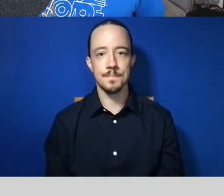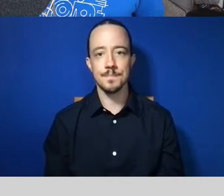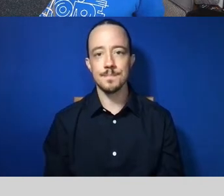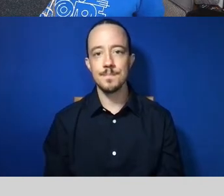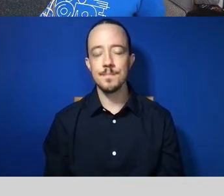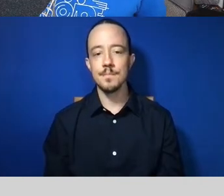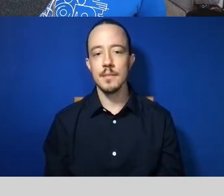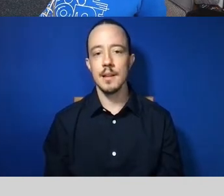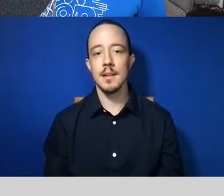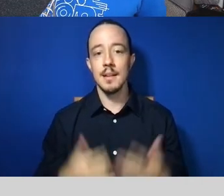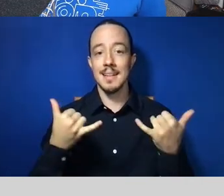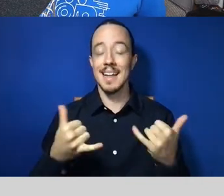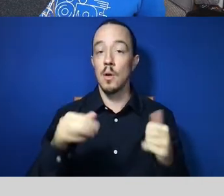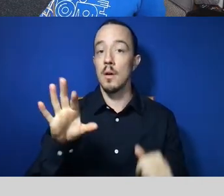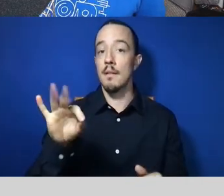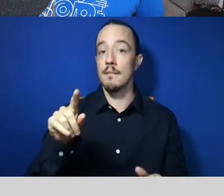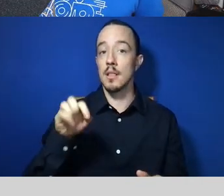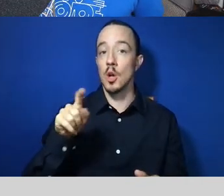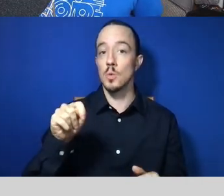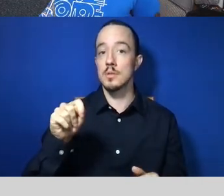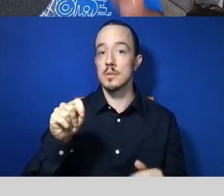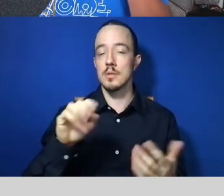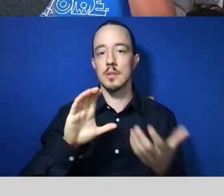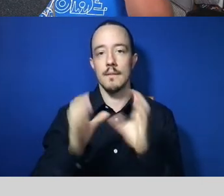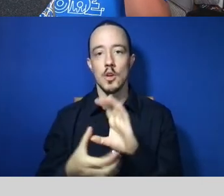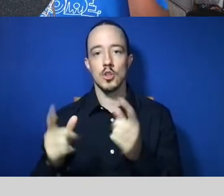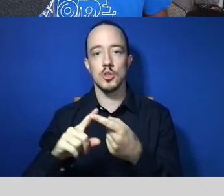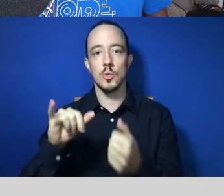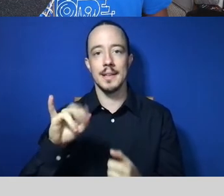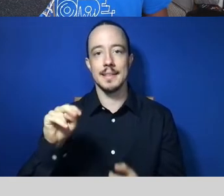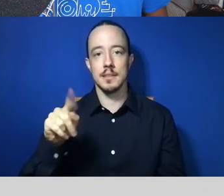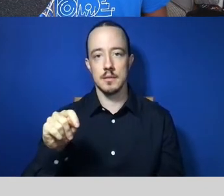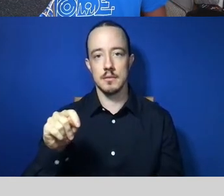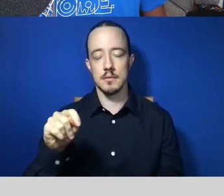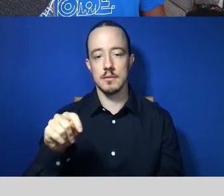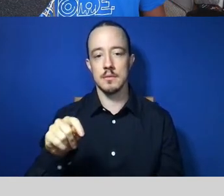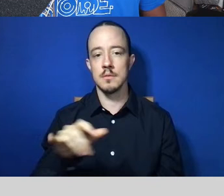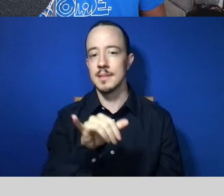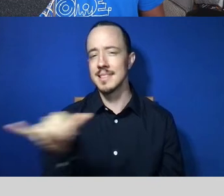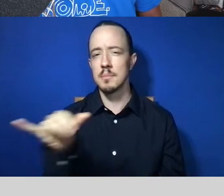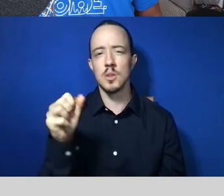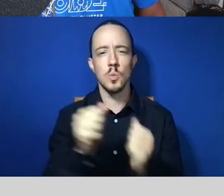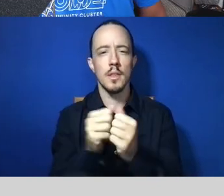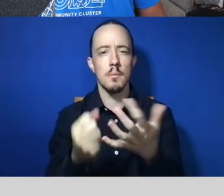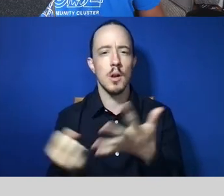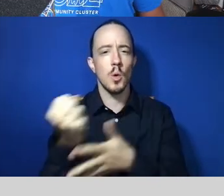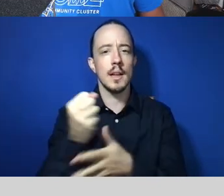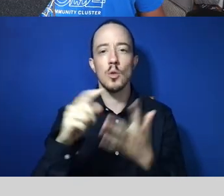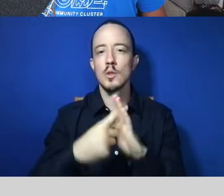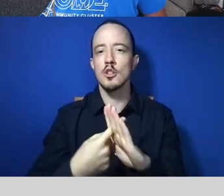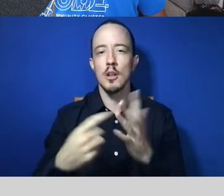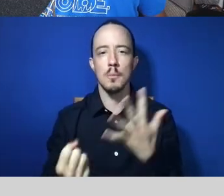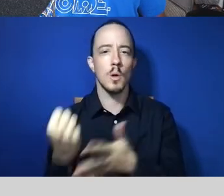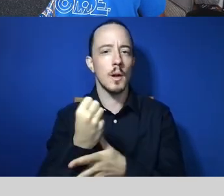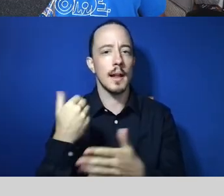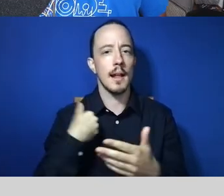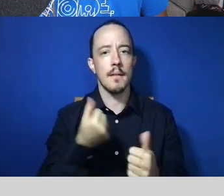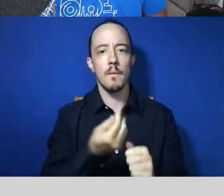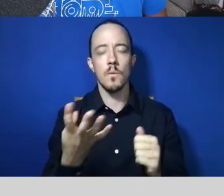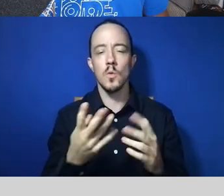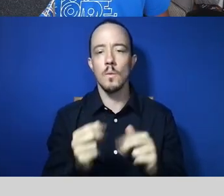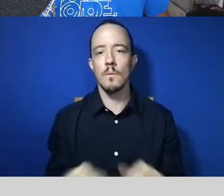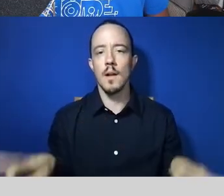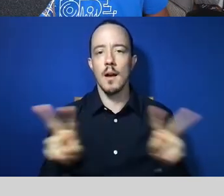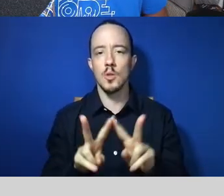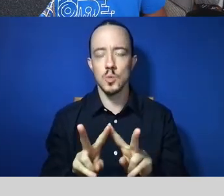we convert our floats to ints on that beat. We do something similar for priority. Originally, priority